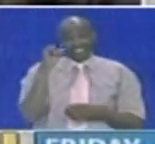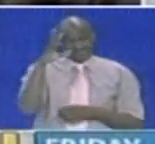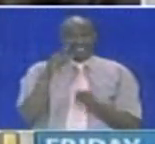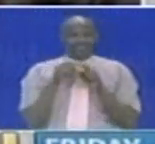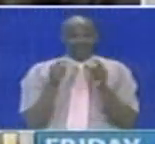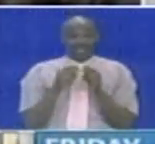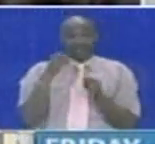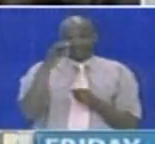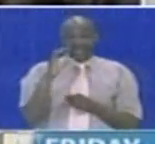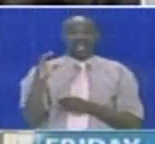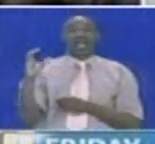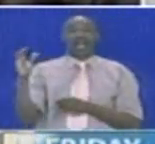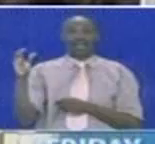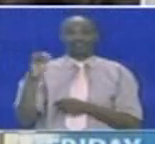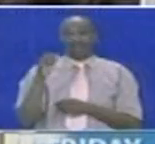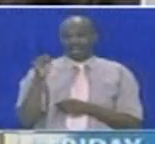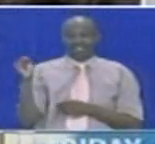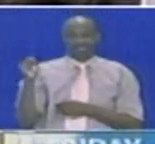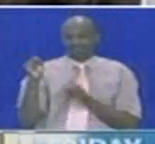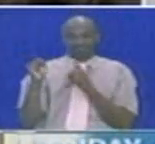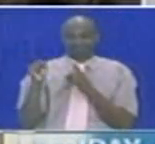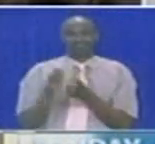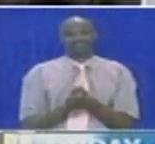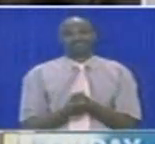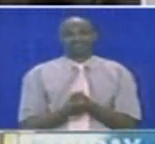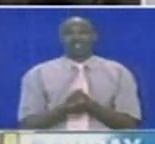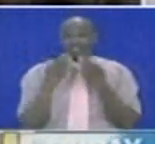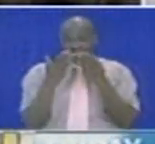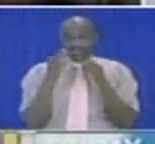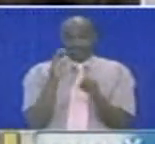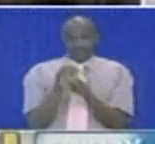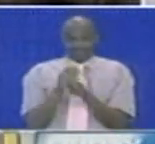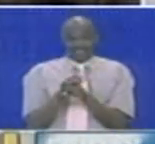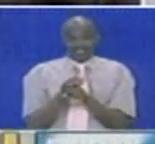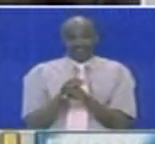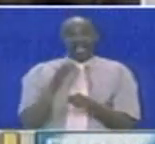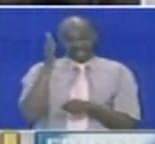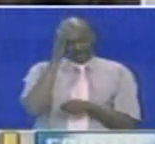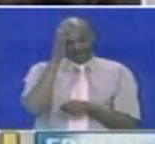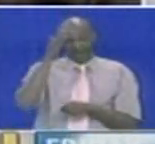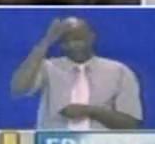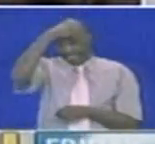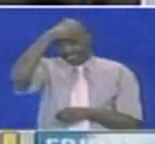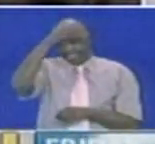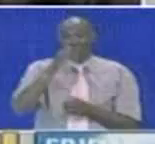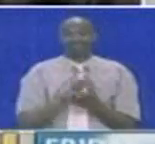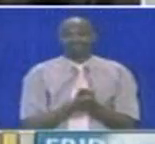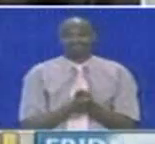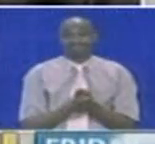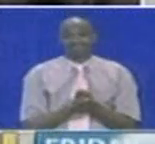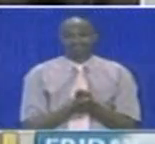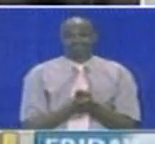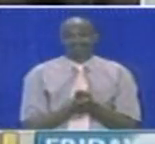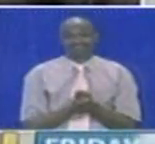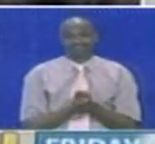word, fraca, not fracas. Thank you very much, Willis. I know, Betty. Mm-hmm.